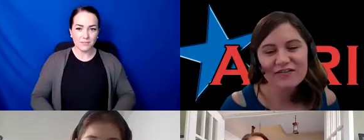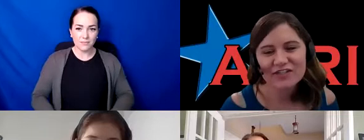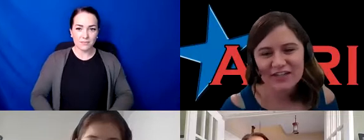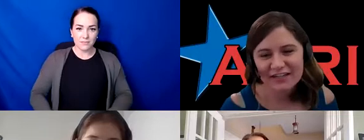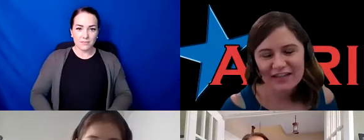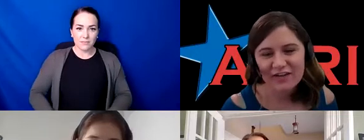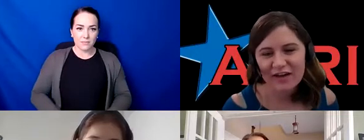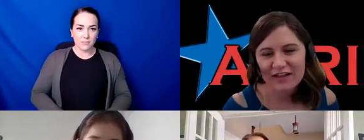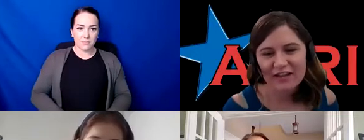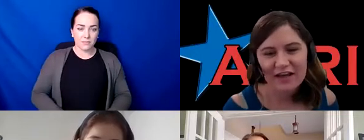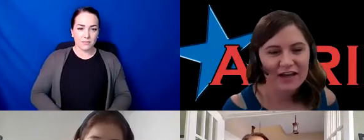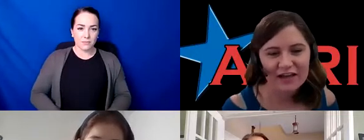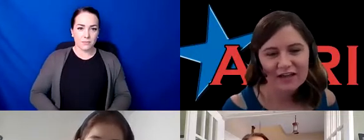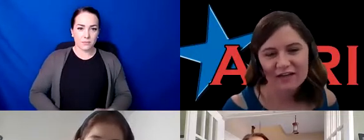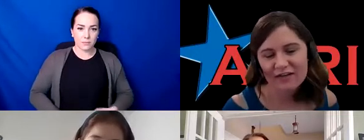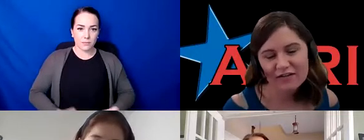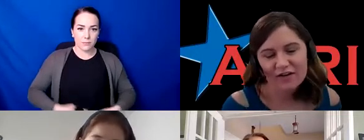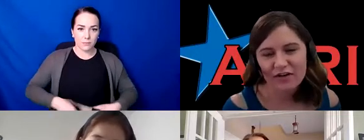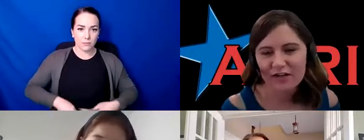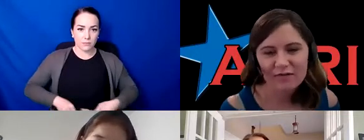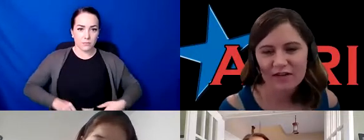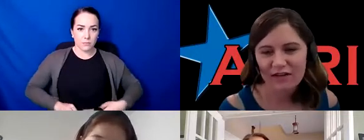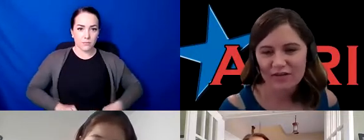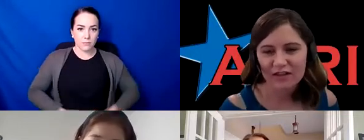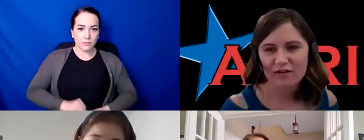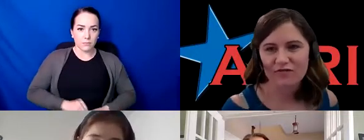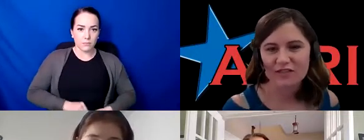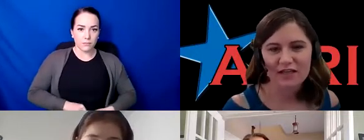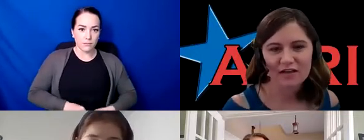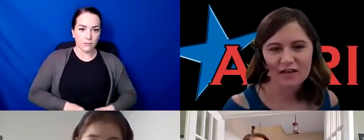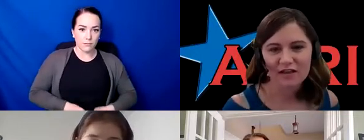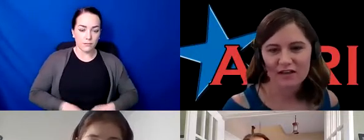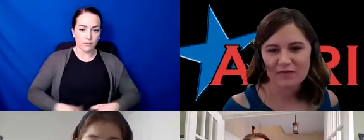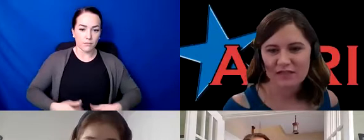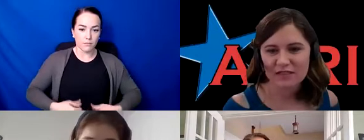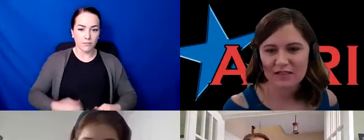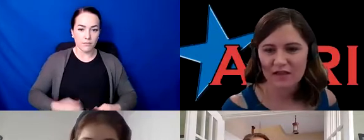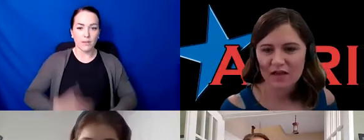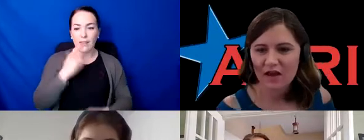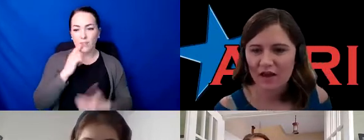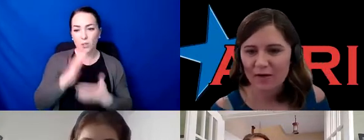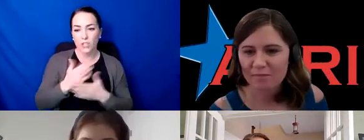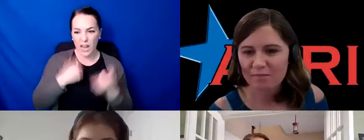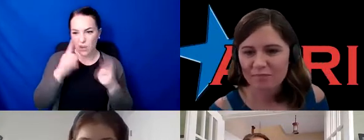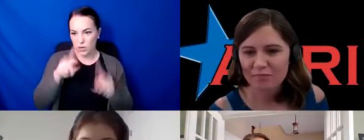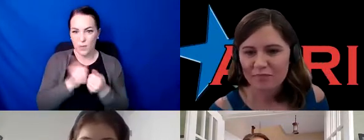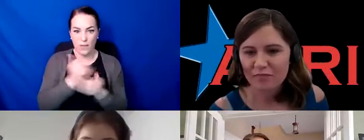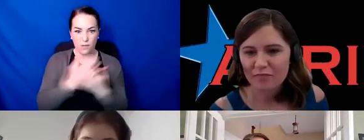Thank you for sharing that, though. I agree with everything y'all have just said. I think that's fantastic.